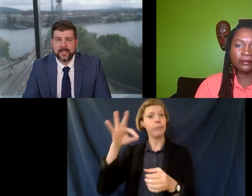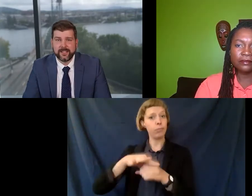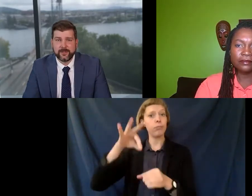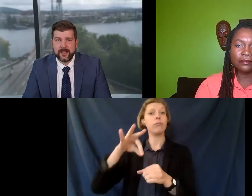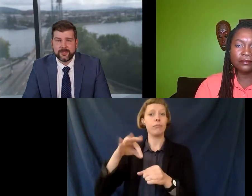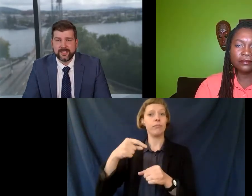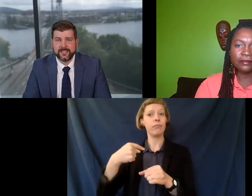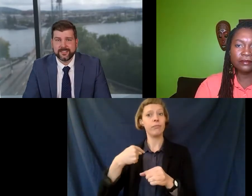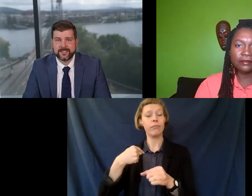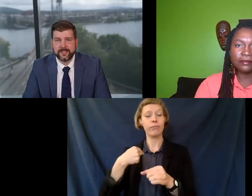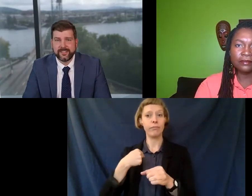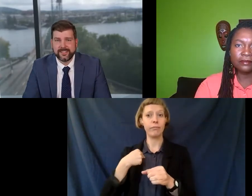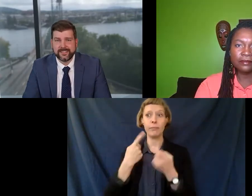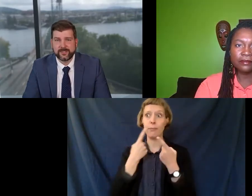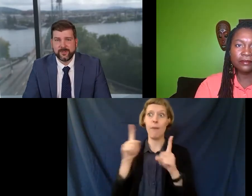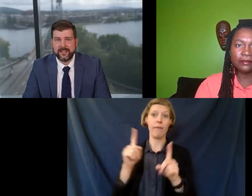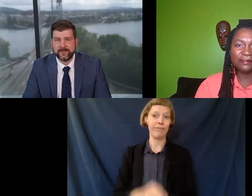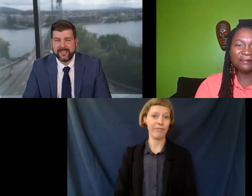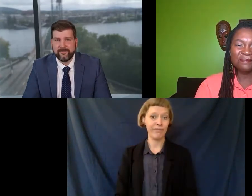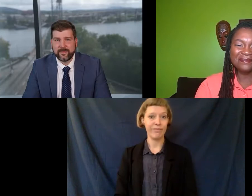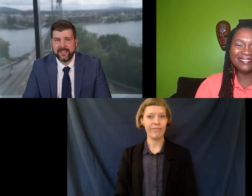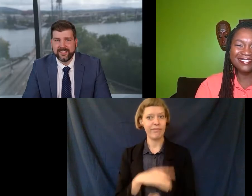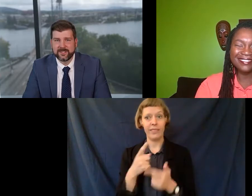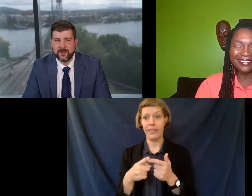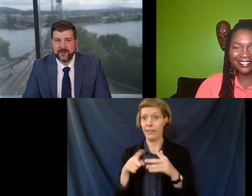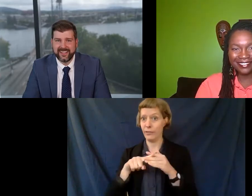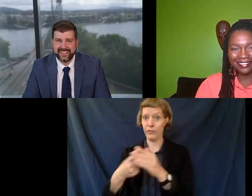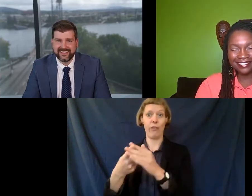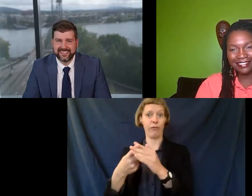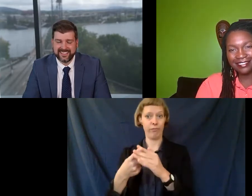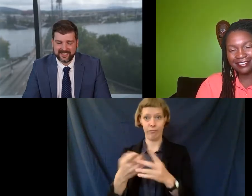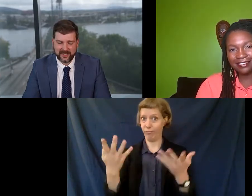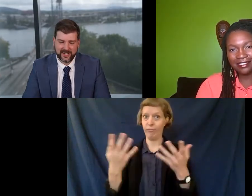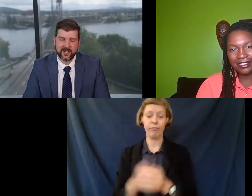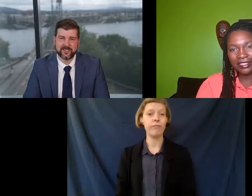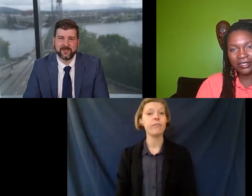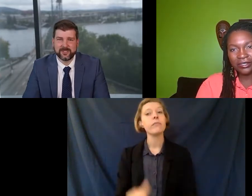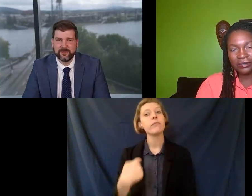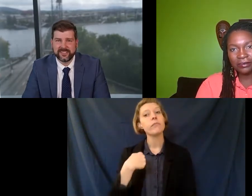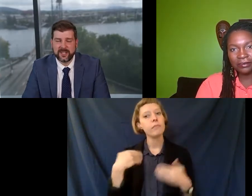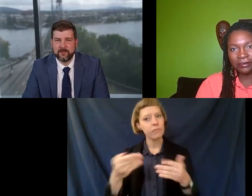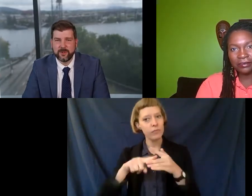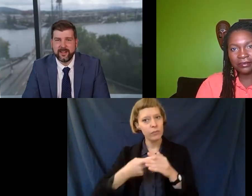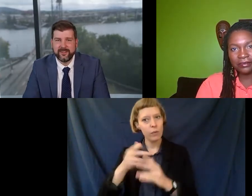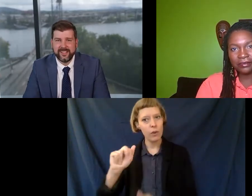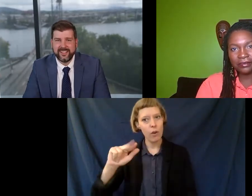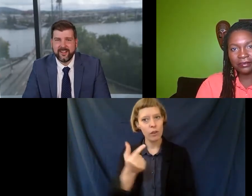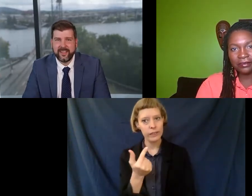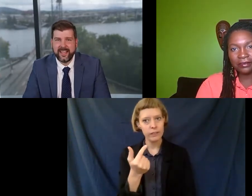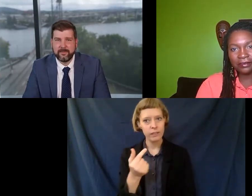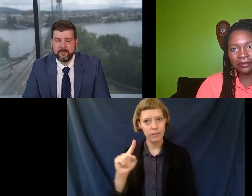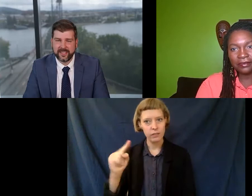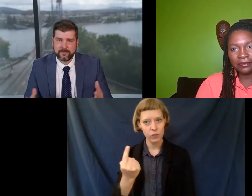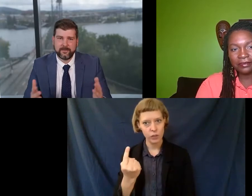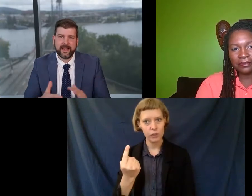little did I know I was going to get started soon after that. And so I got started on August 1st. And we can talk more about how